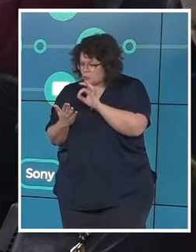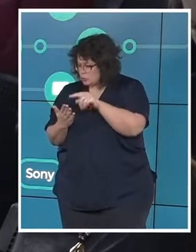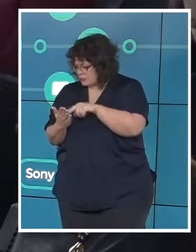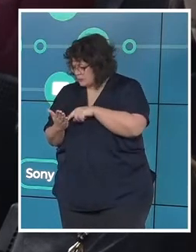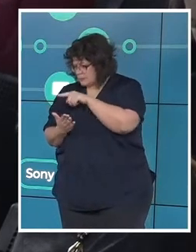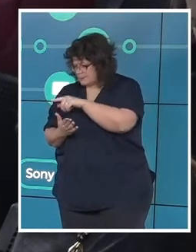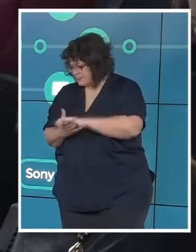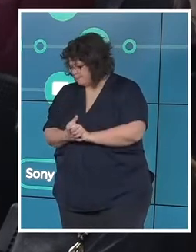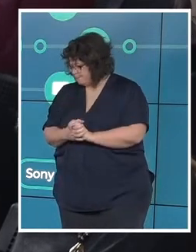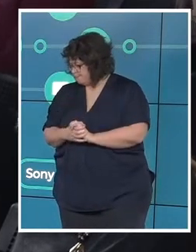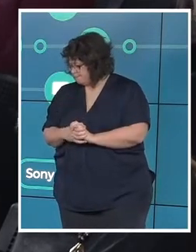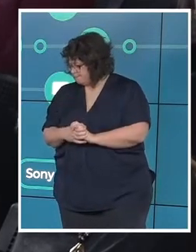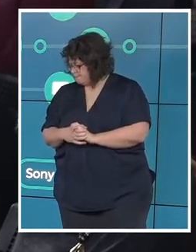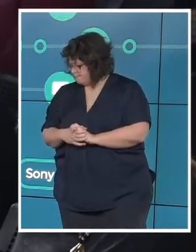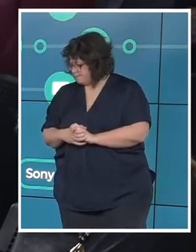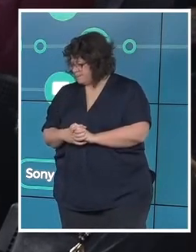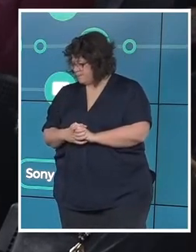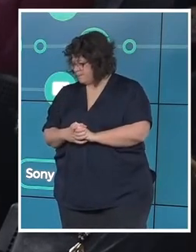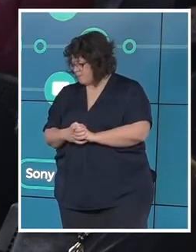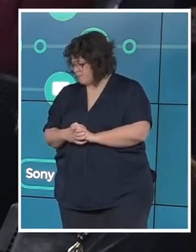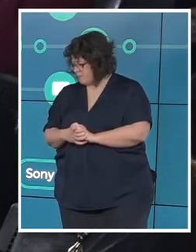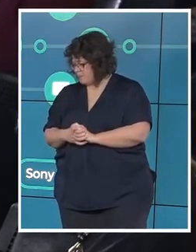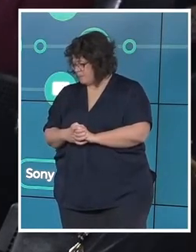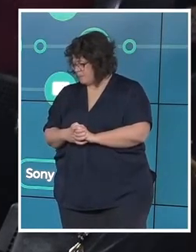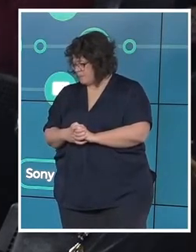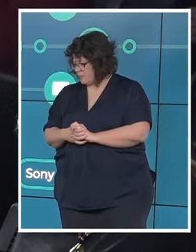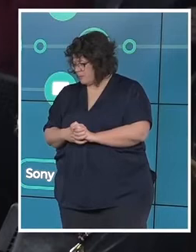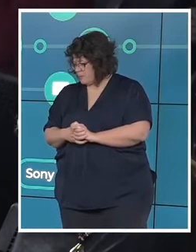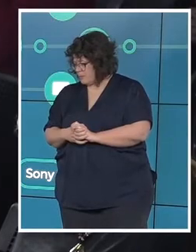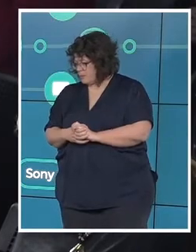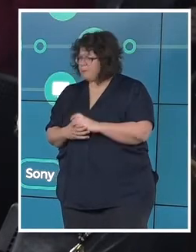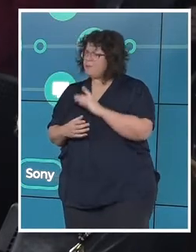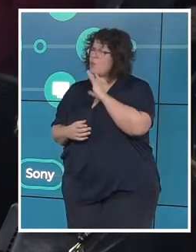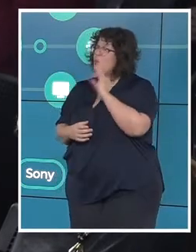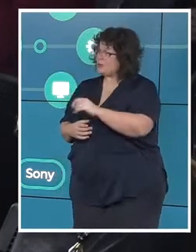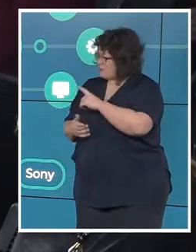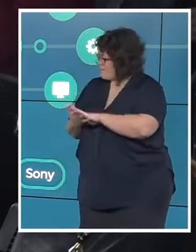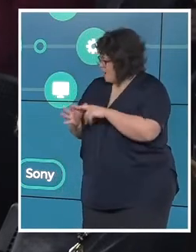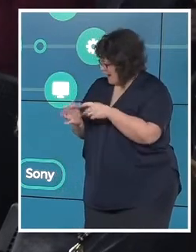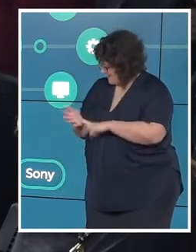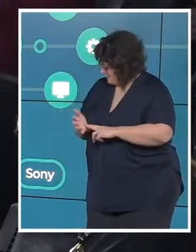This is a question for Haben first. It's a nice one. What hasn't been invented yet that would make your life easier?